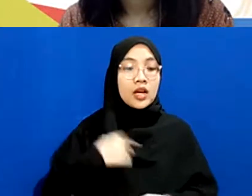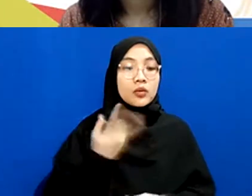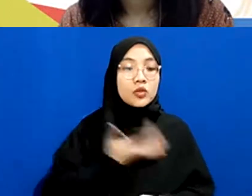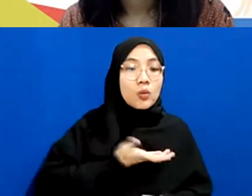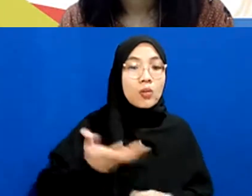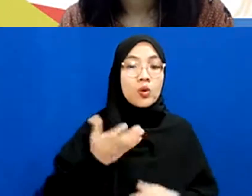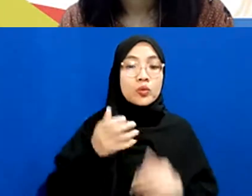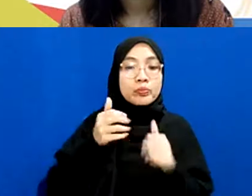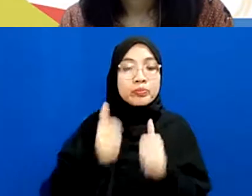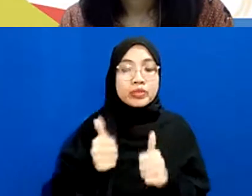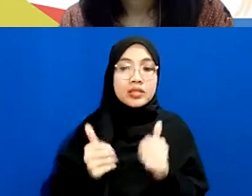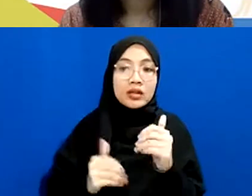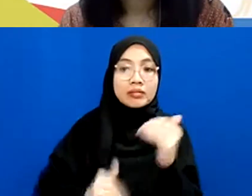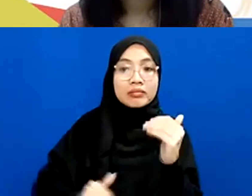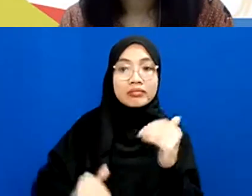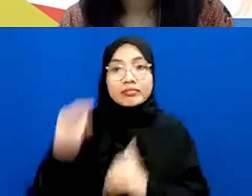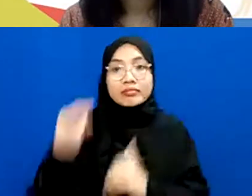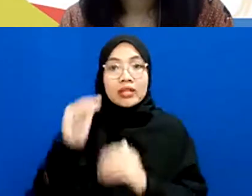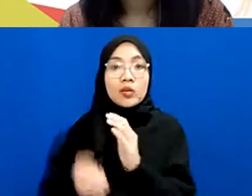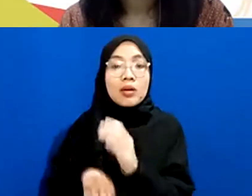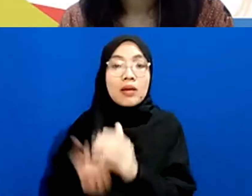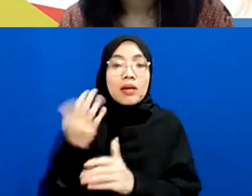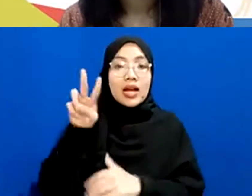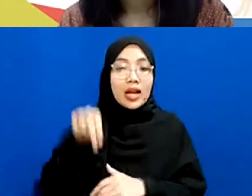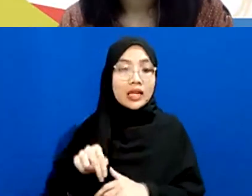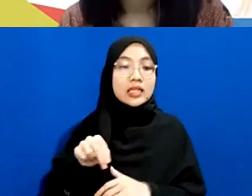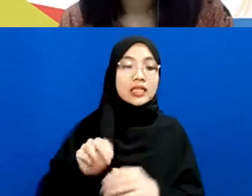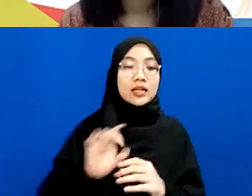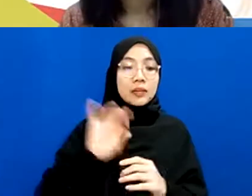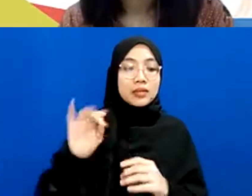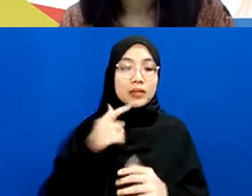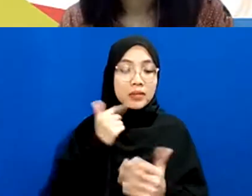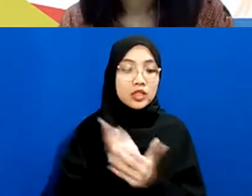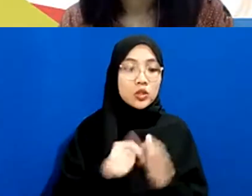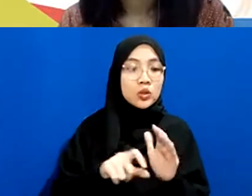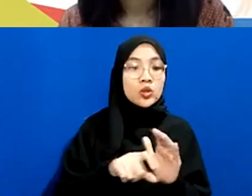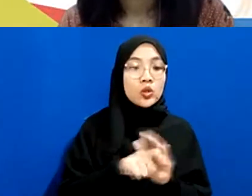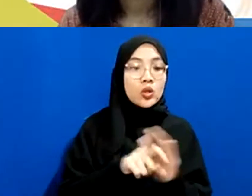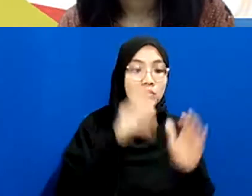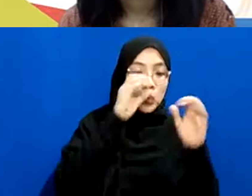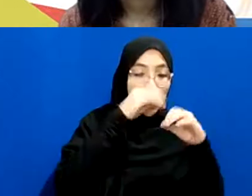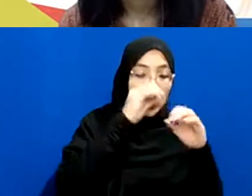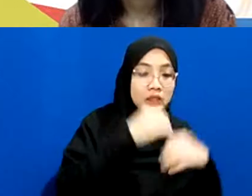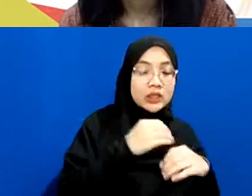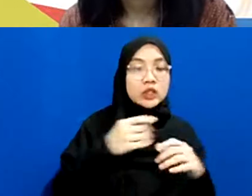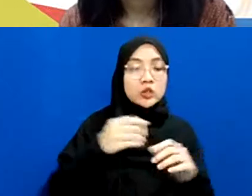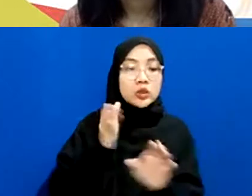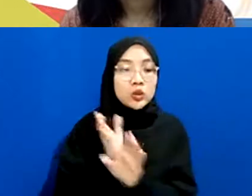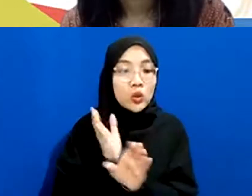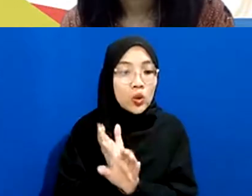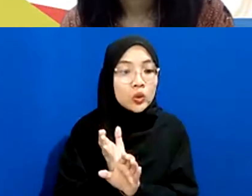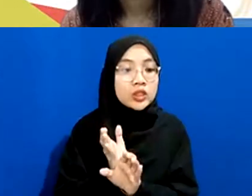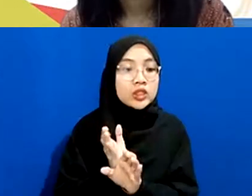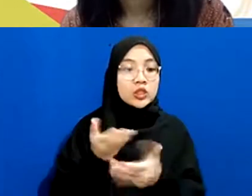the psychological, and the social model. And we also want to